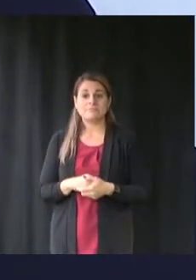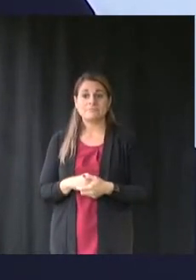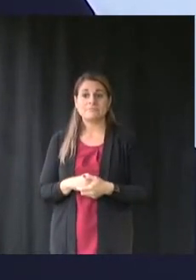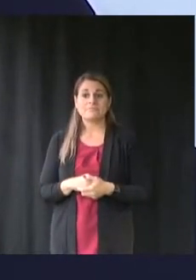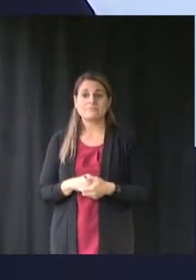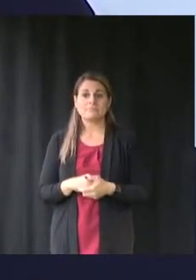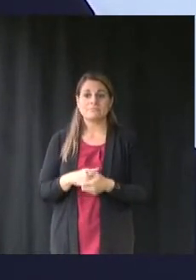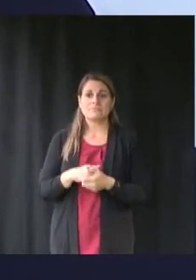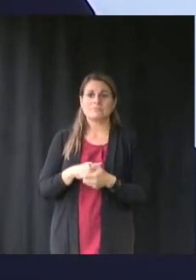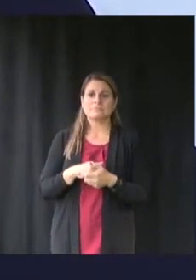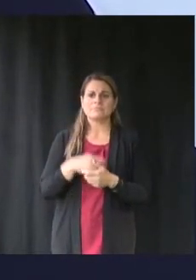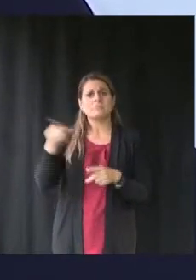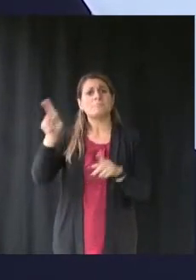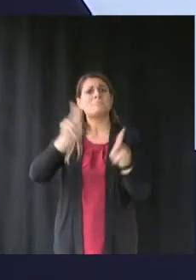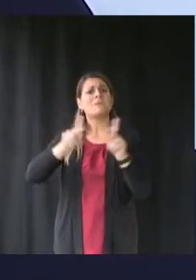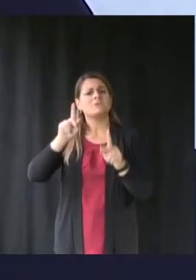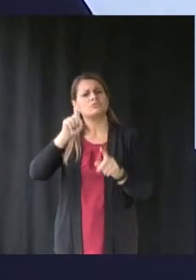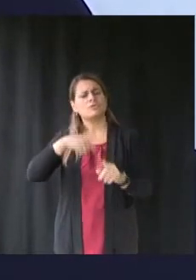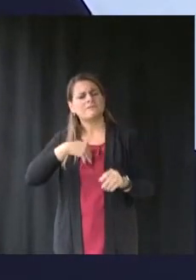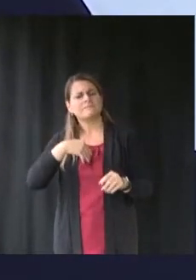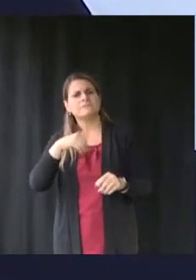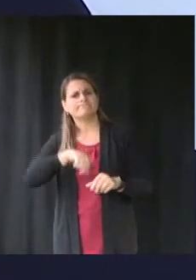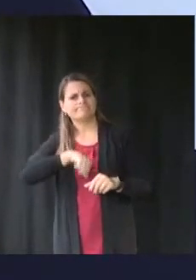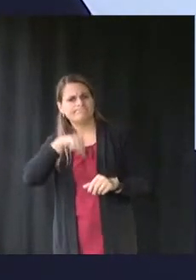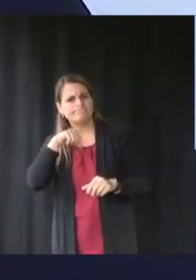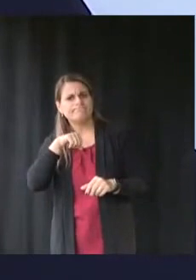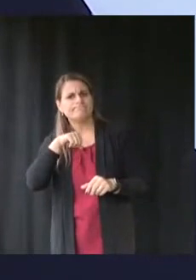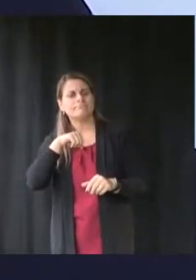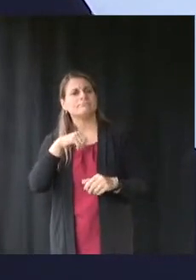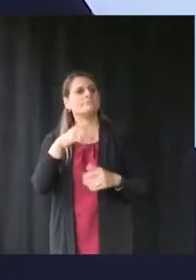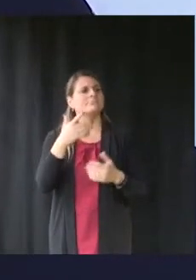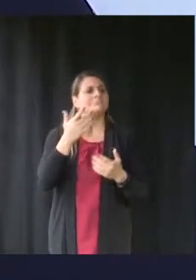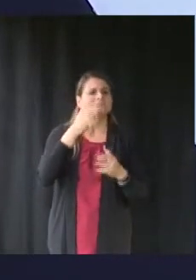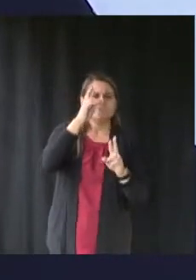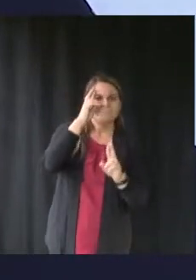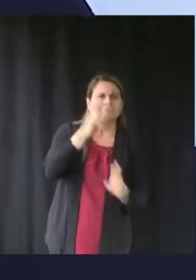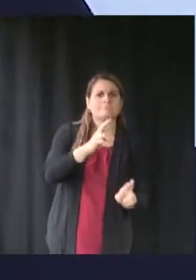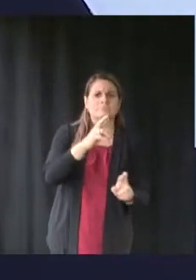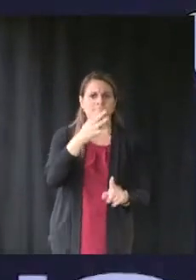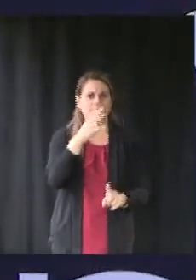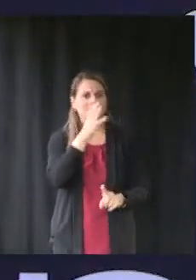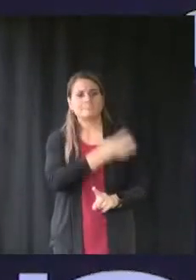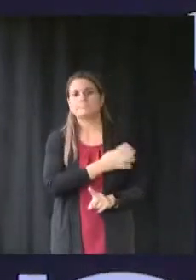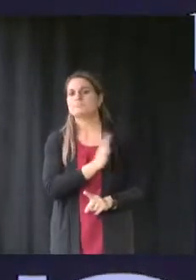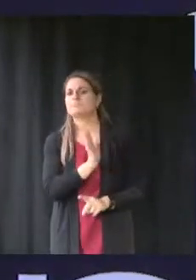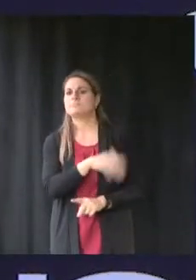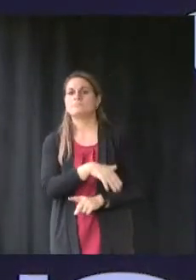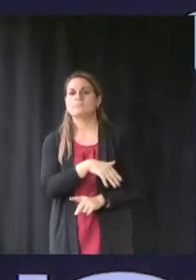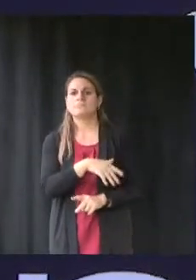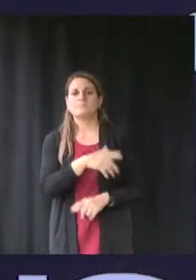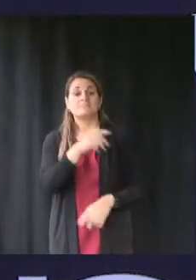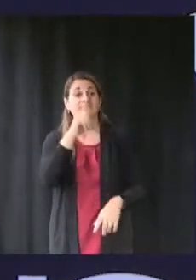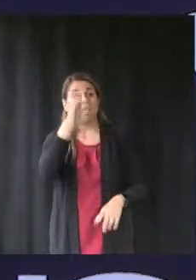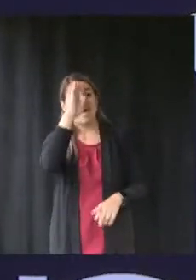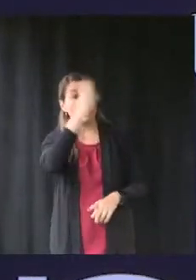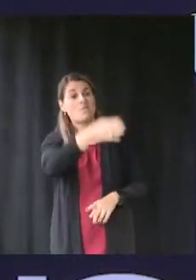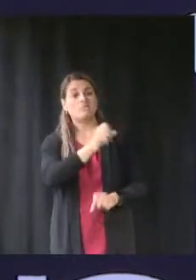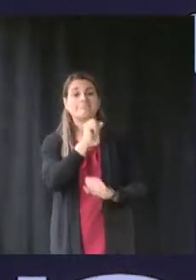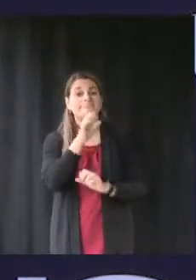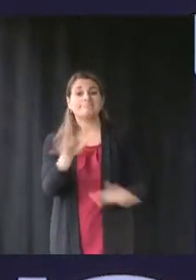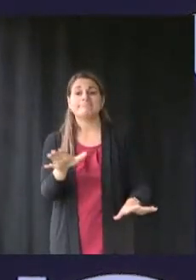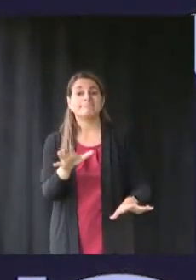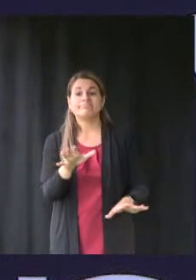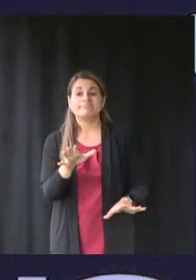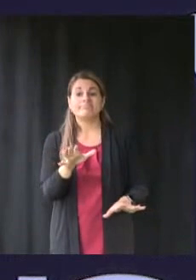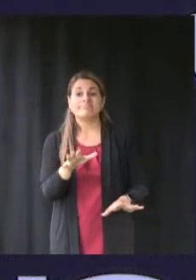and walk by someone at a shoe sign stand and suddenly say hello. People who do not